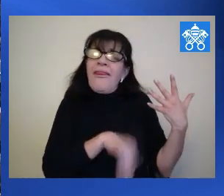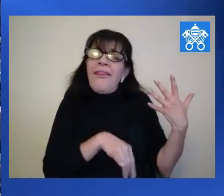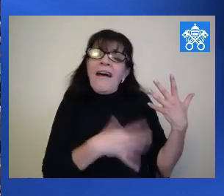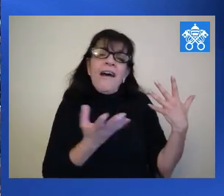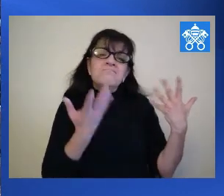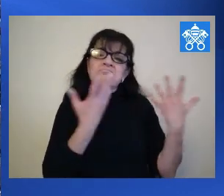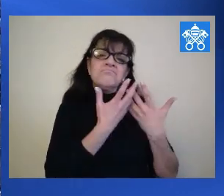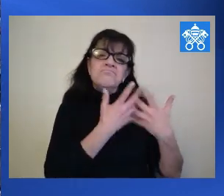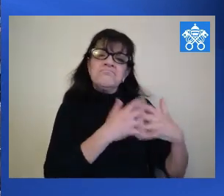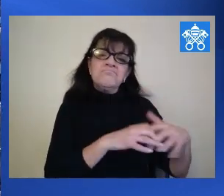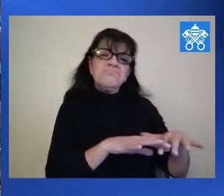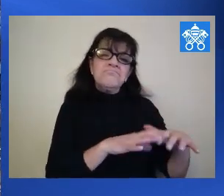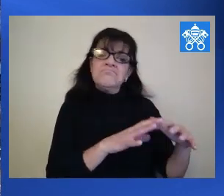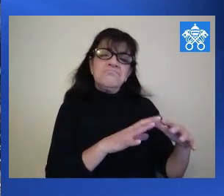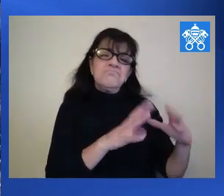away.